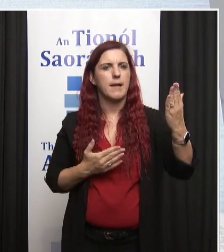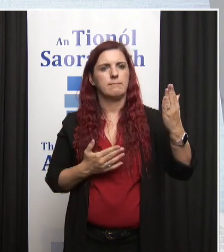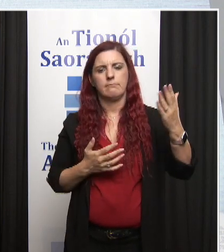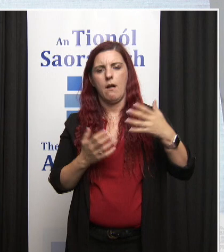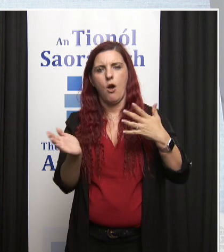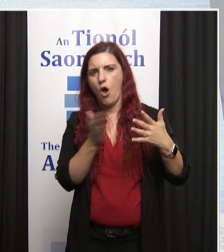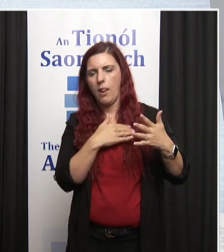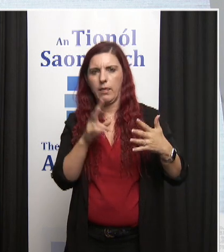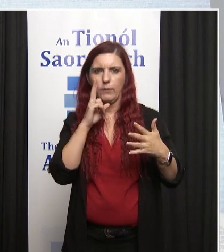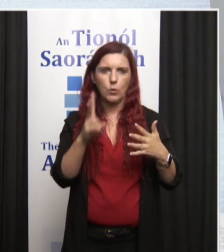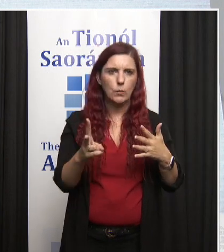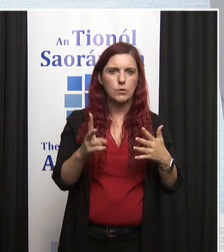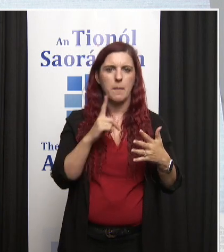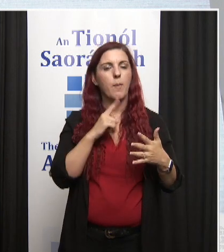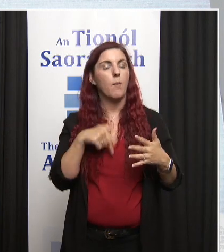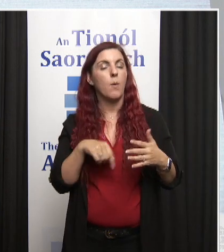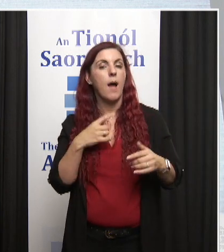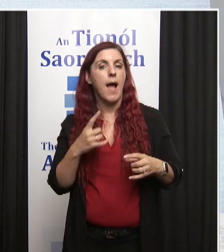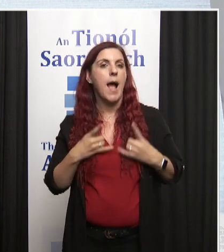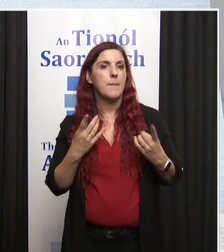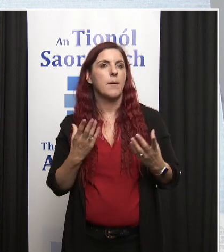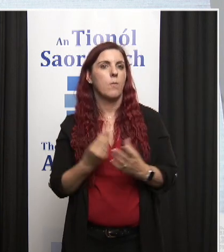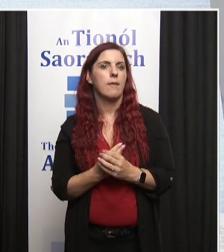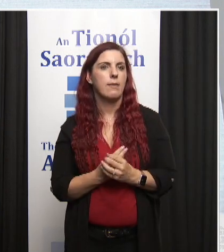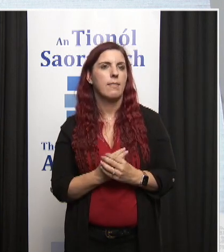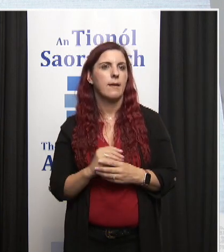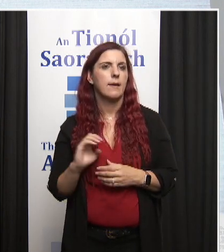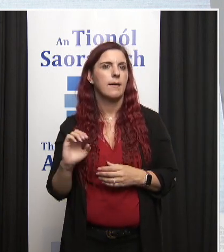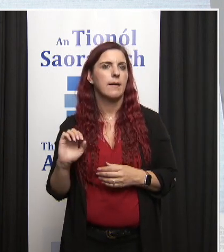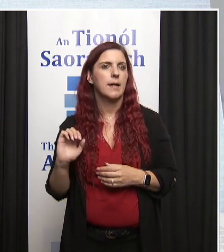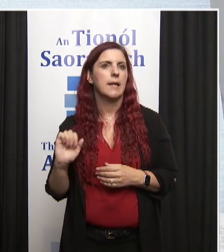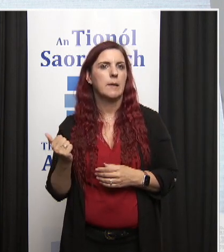all the views, but that we were happy with keeping the